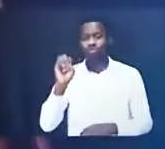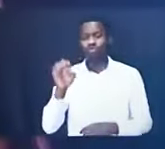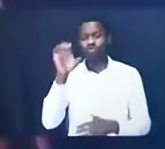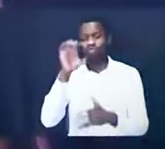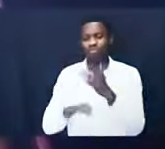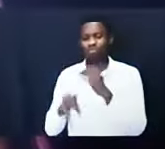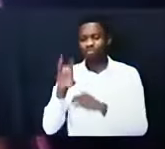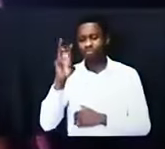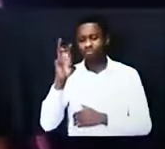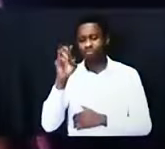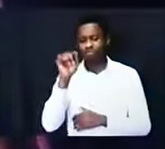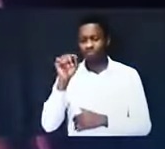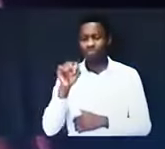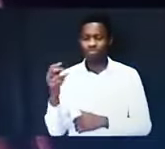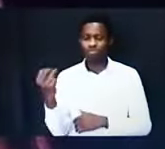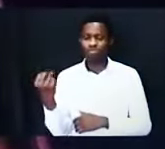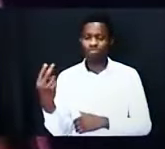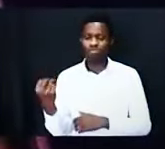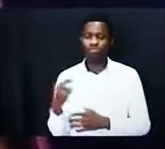12.